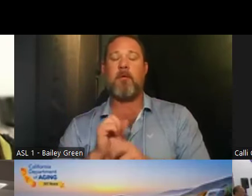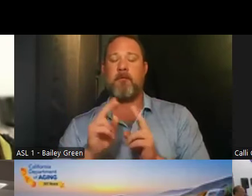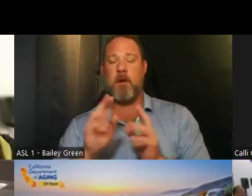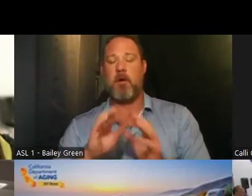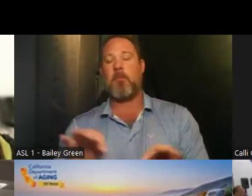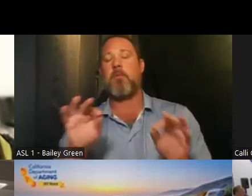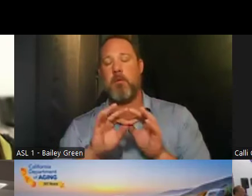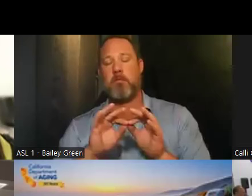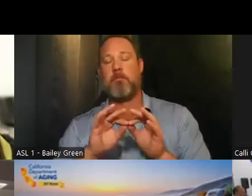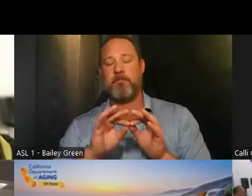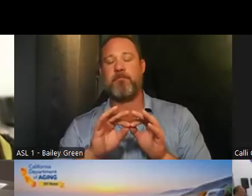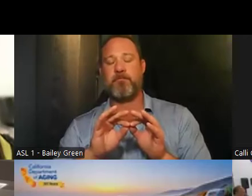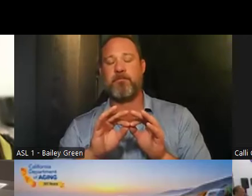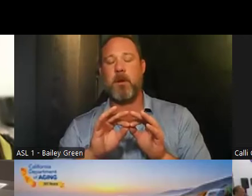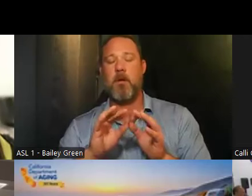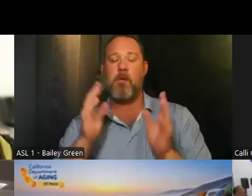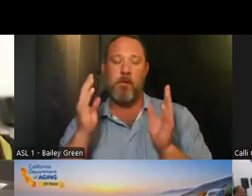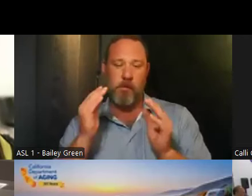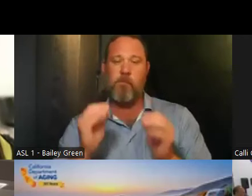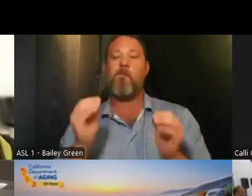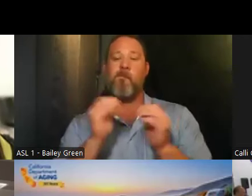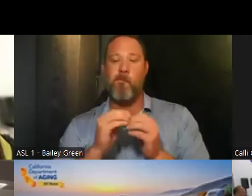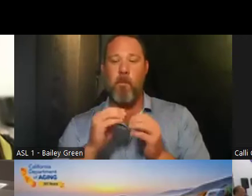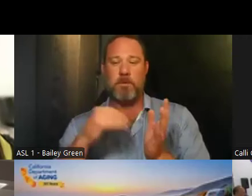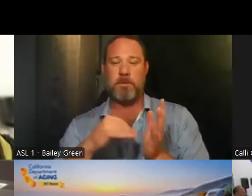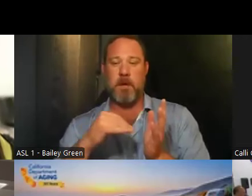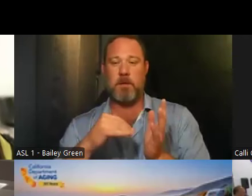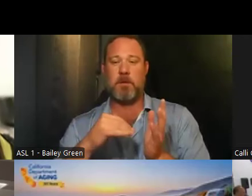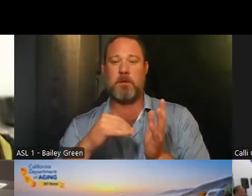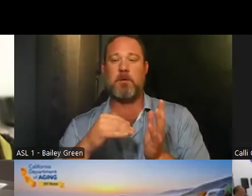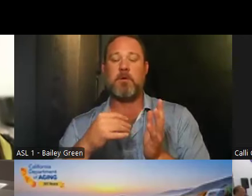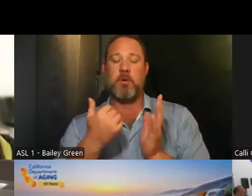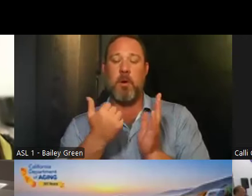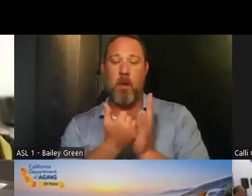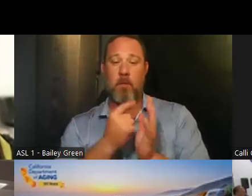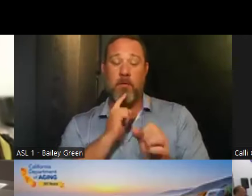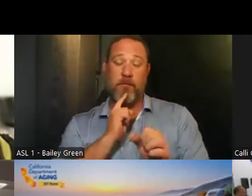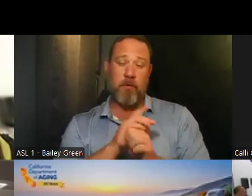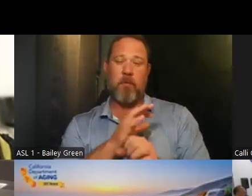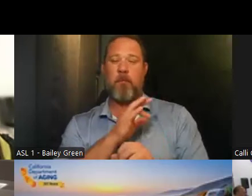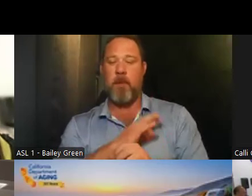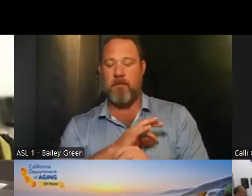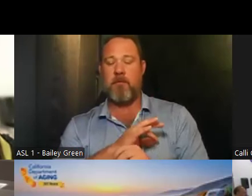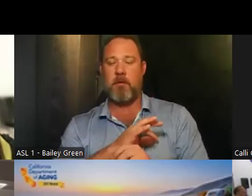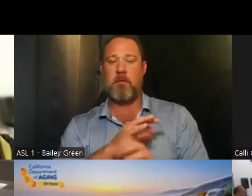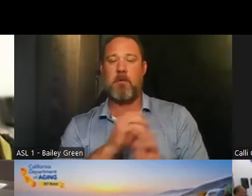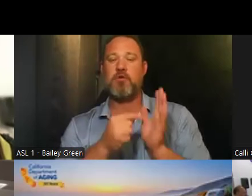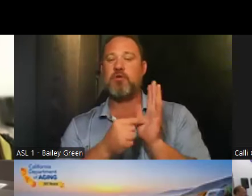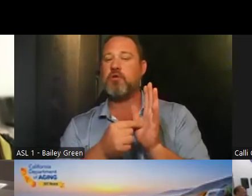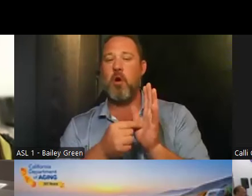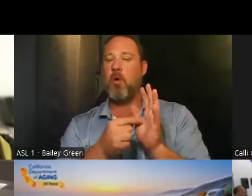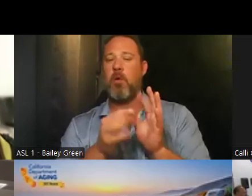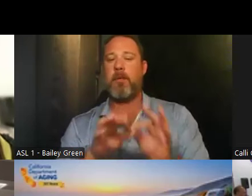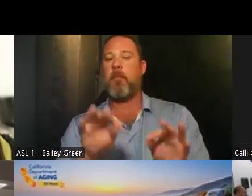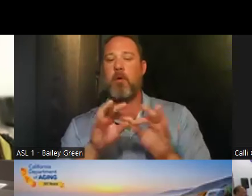important step forward, and I'm just hoping we'll have more studies like that to help confirm the benefit and help to show us what are the key